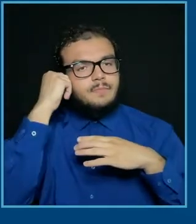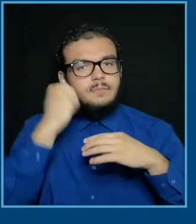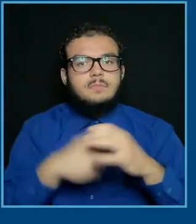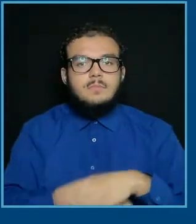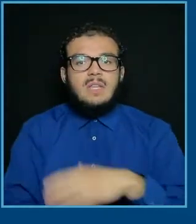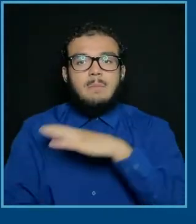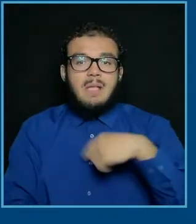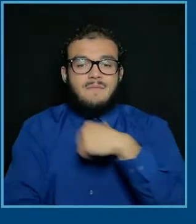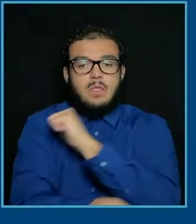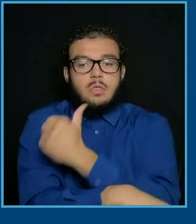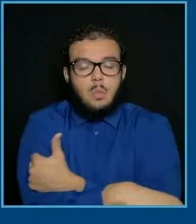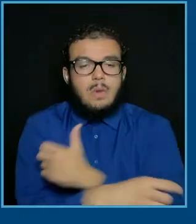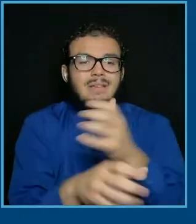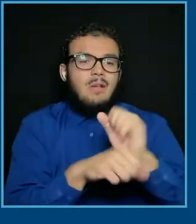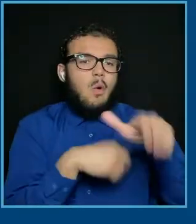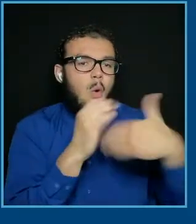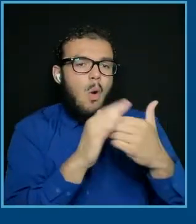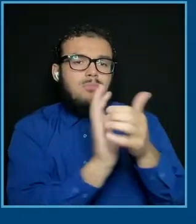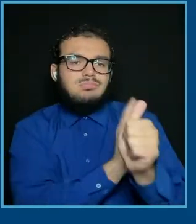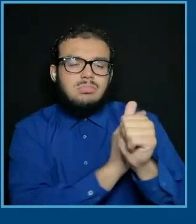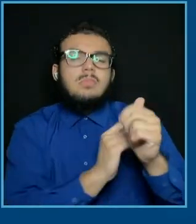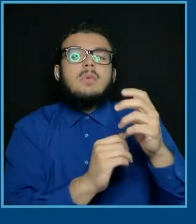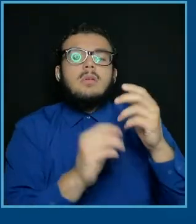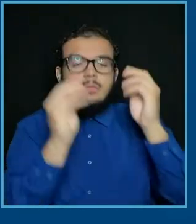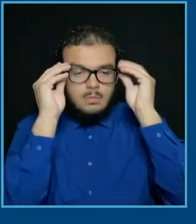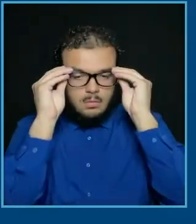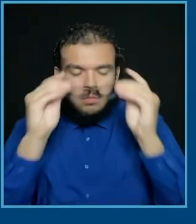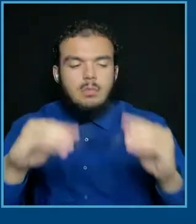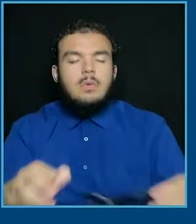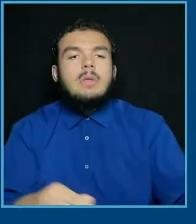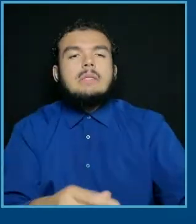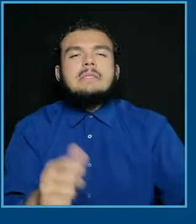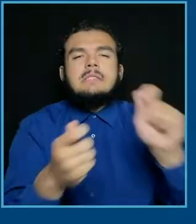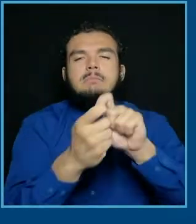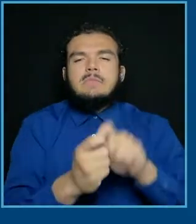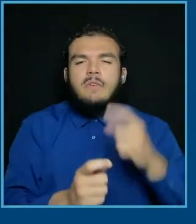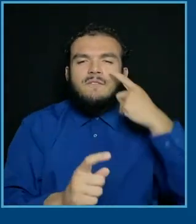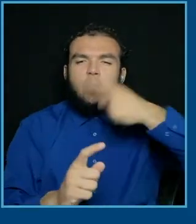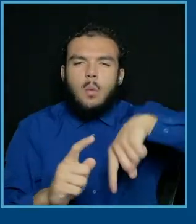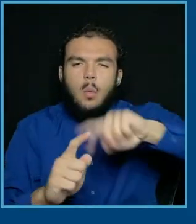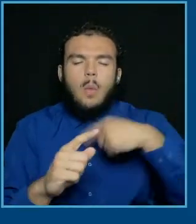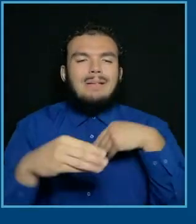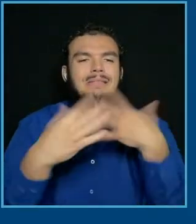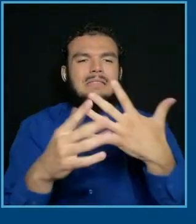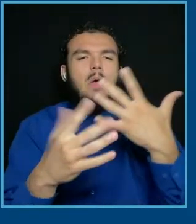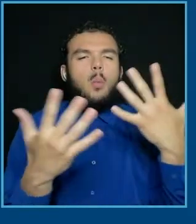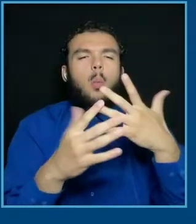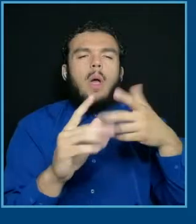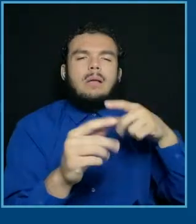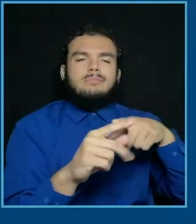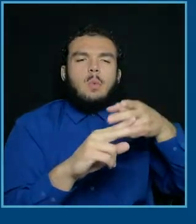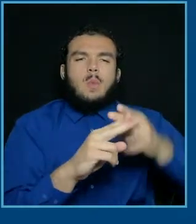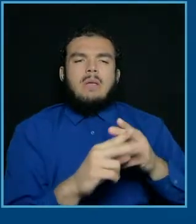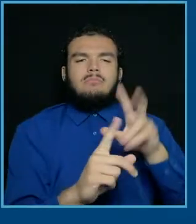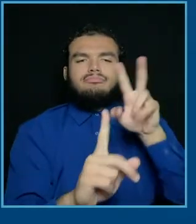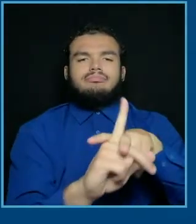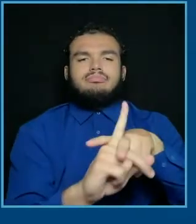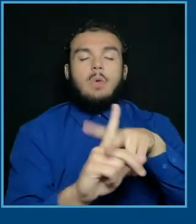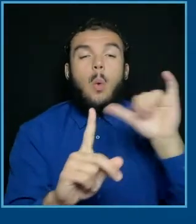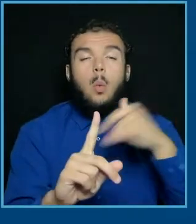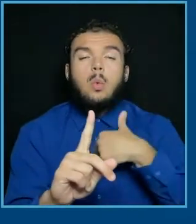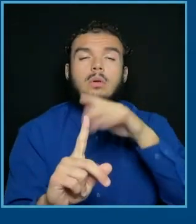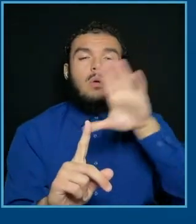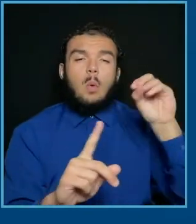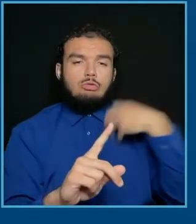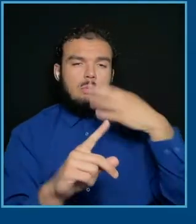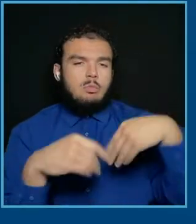authority to receive all competent evidence relevant to the specific matters at issue and to assign the appropriate weight to such evidence. As such, the co-chairs have provided the